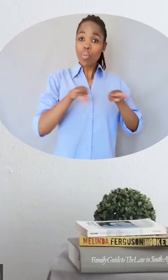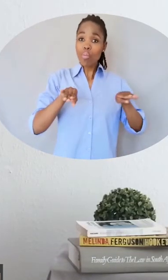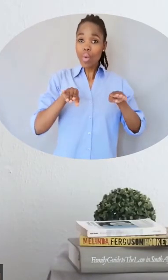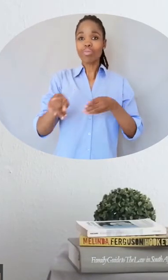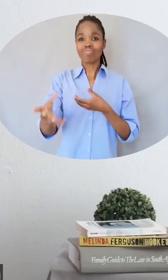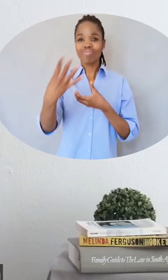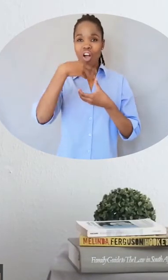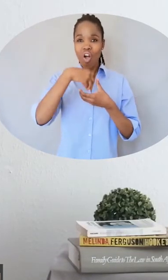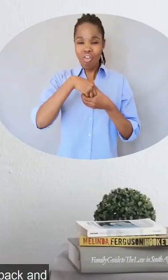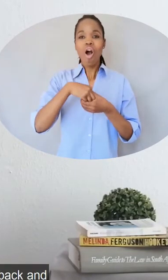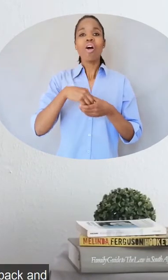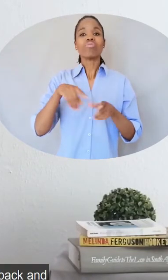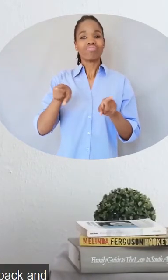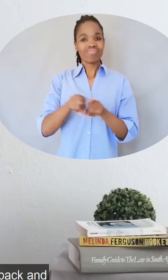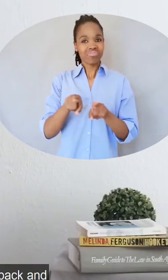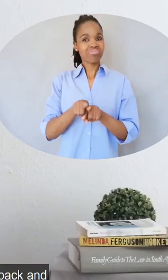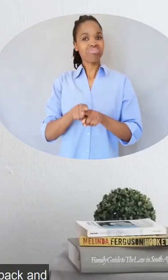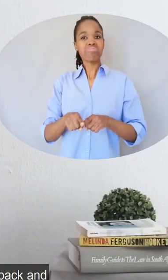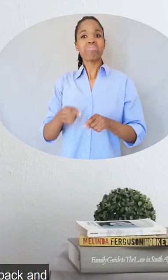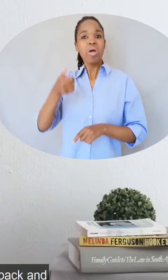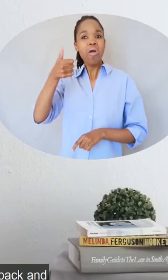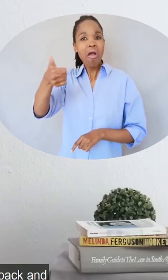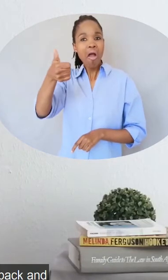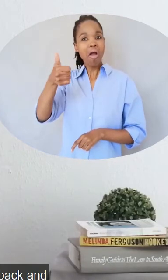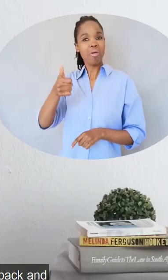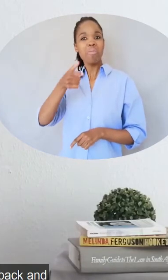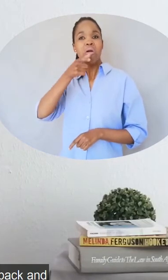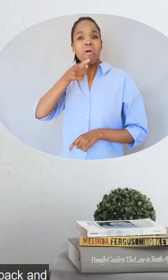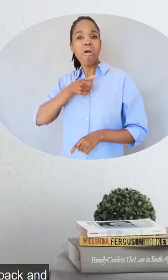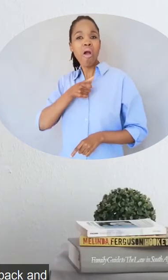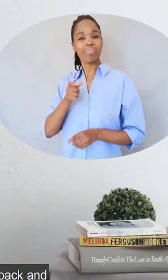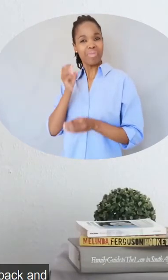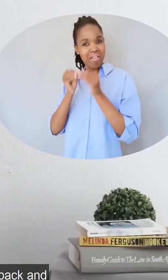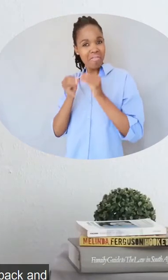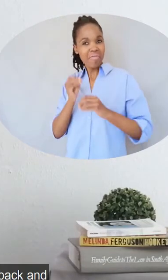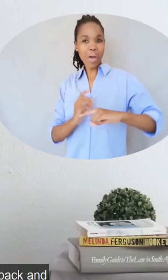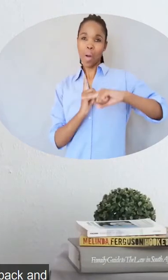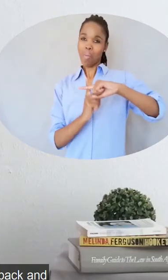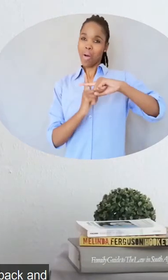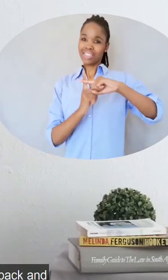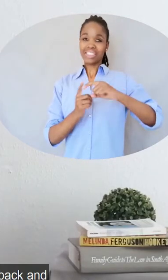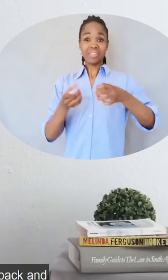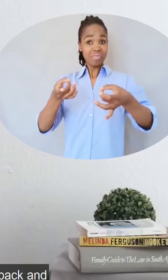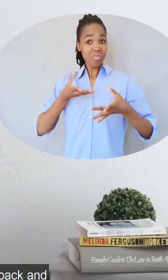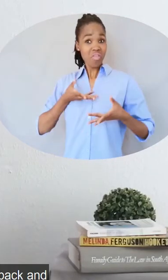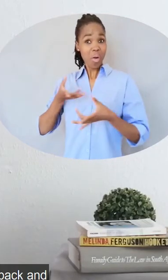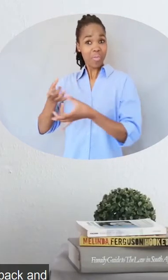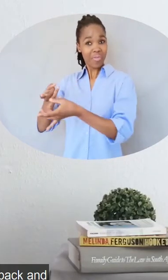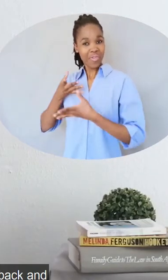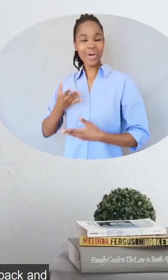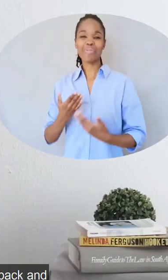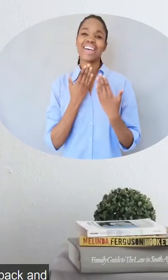subscribing to the channel and thank you for the positive feedback and comments that we've been getting.